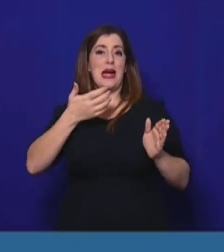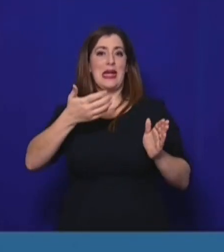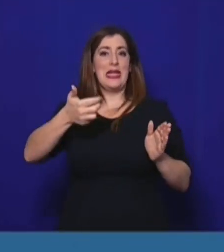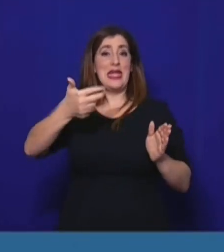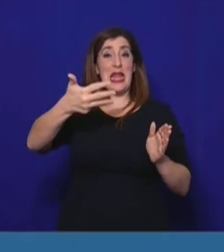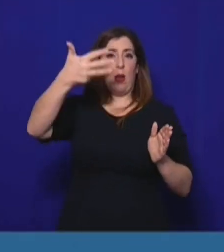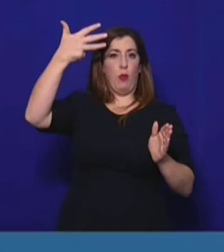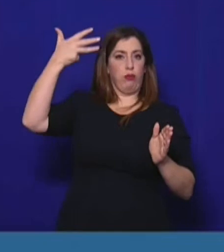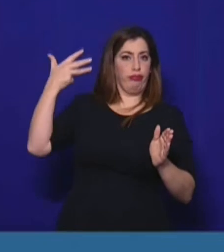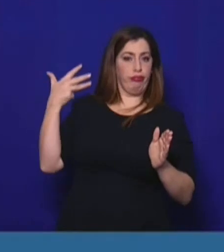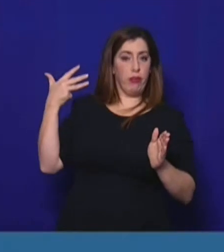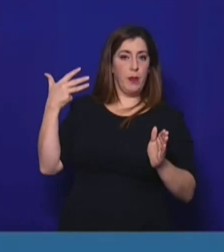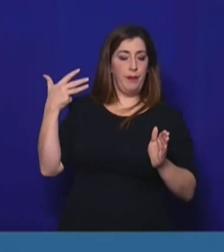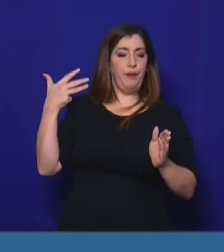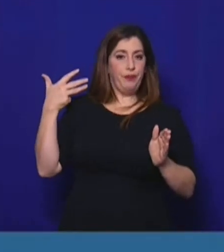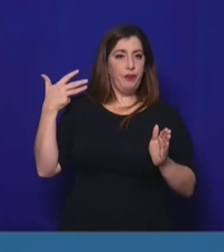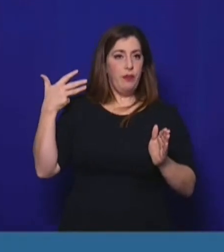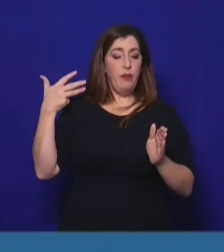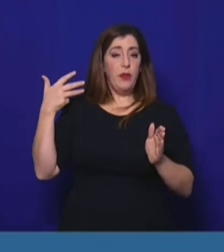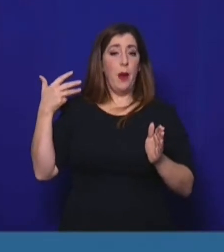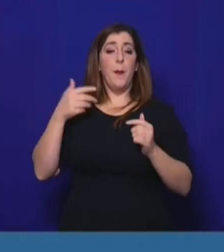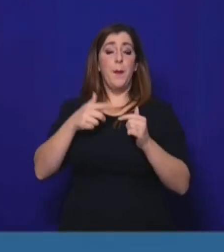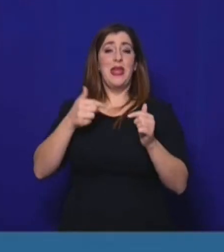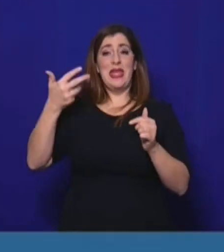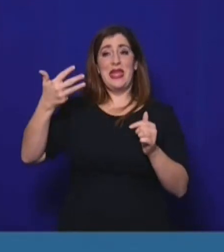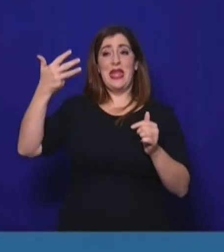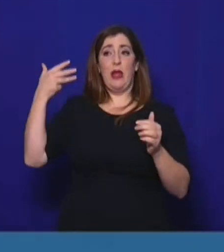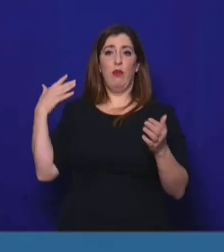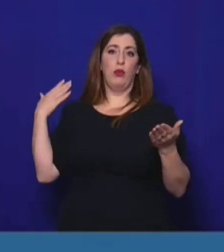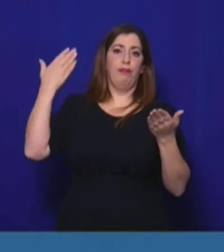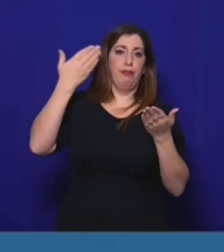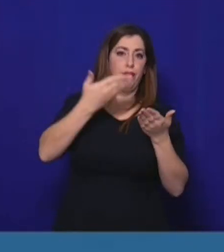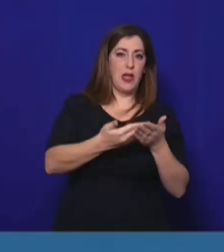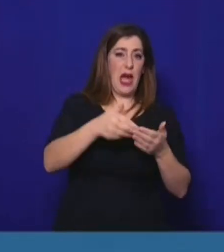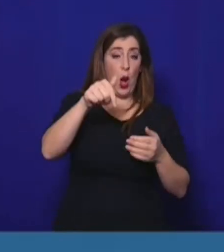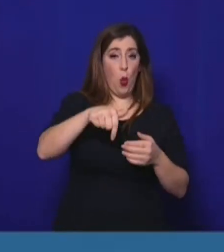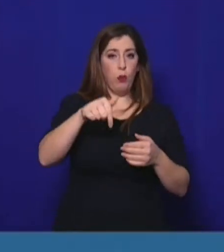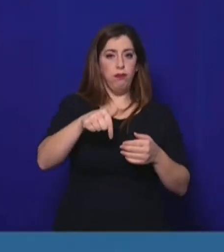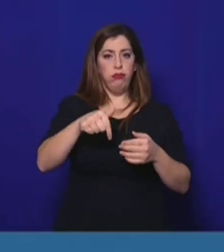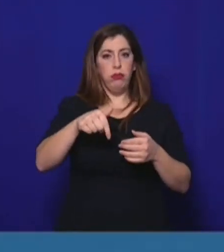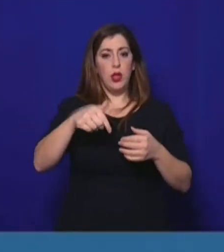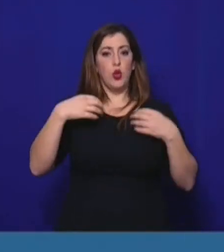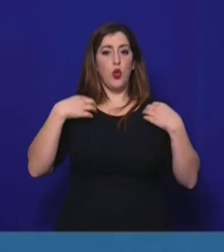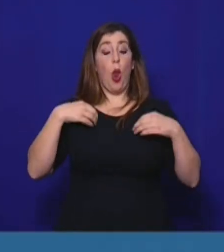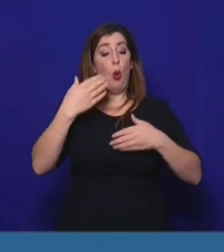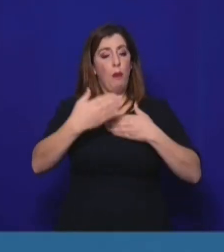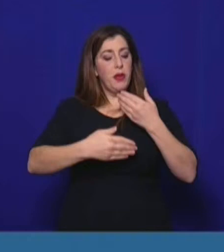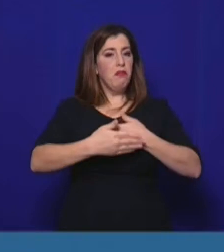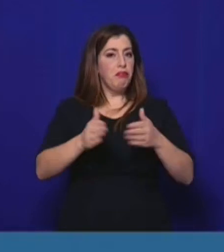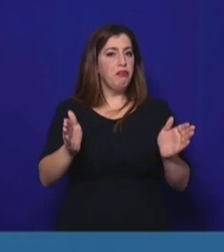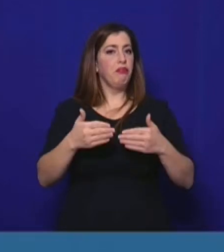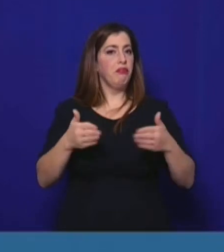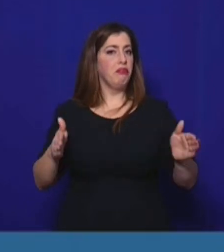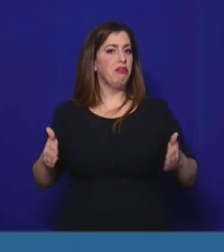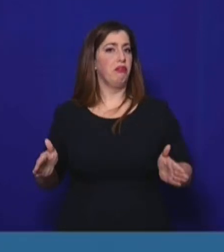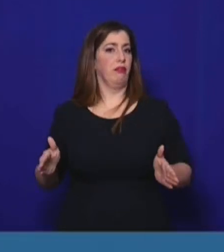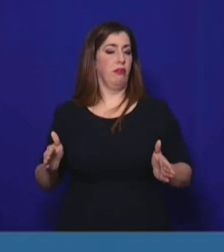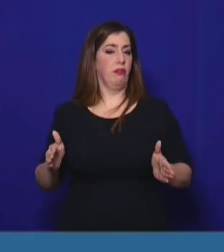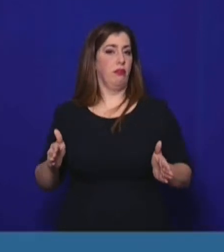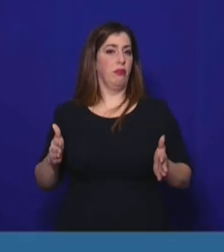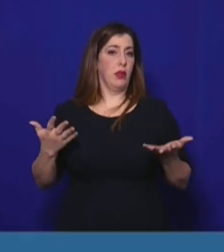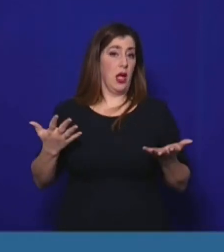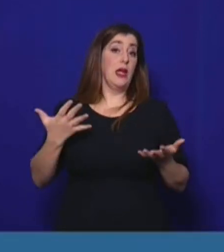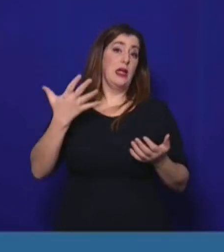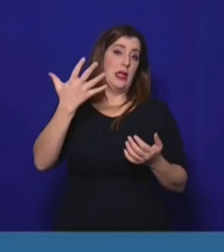nagħlqu l-iskejjel minħabba li kien hemm xi clusters jew le. Infatti kellna numru ta' tfal u